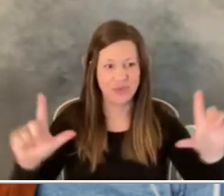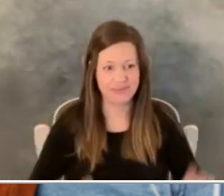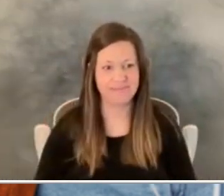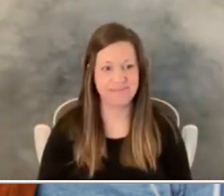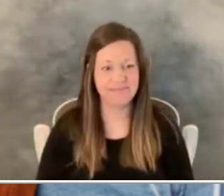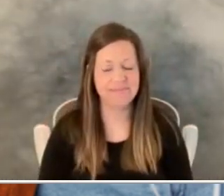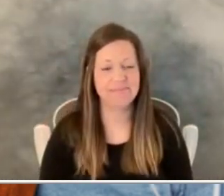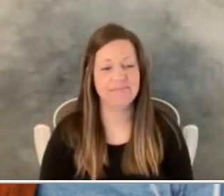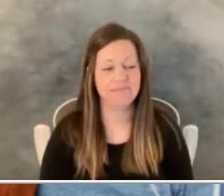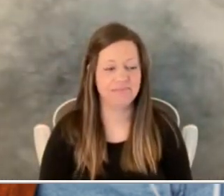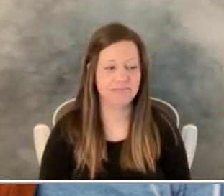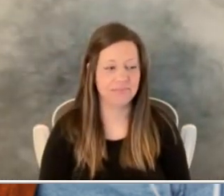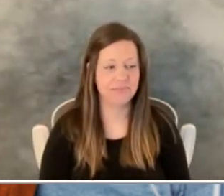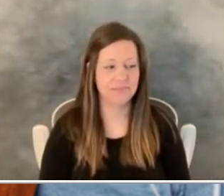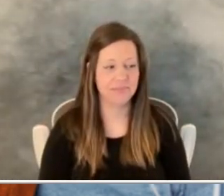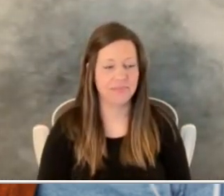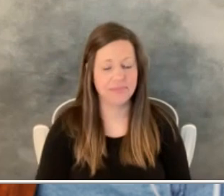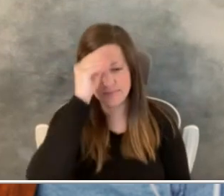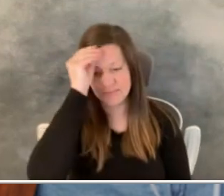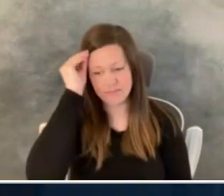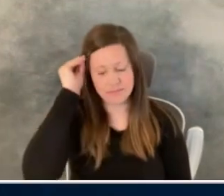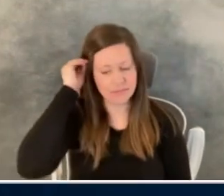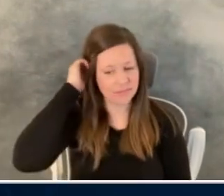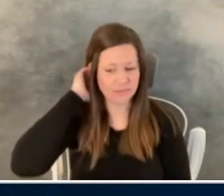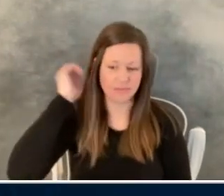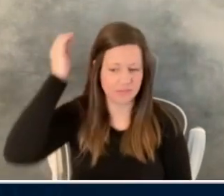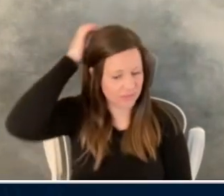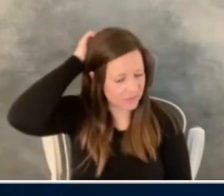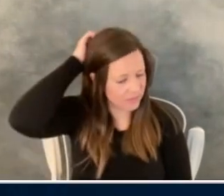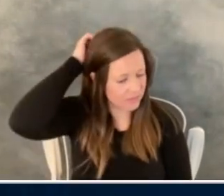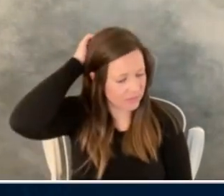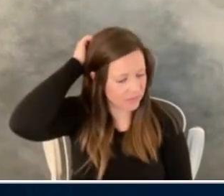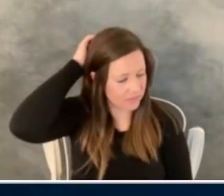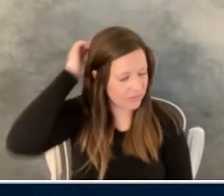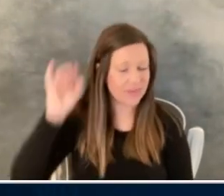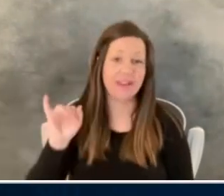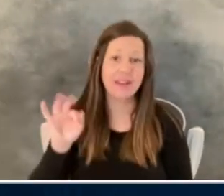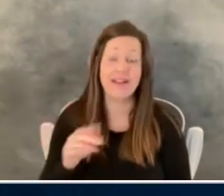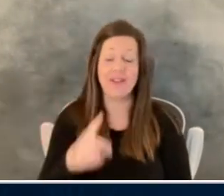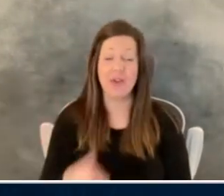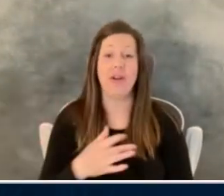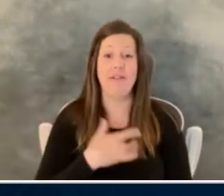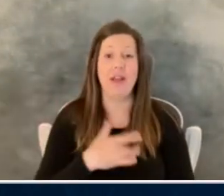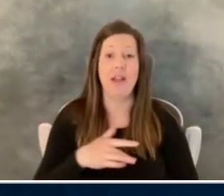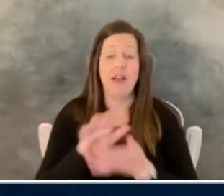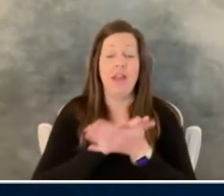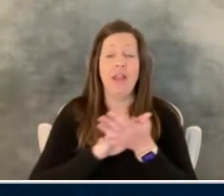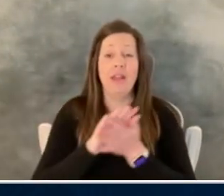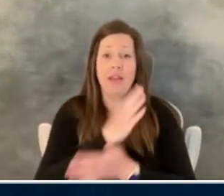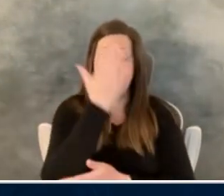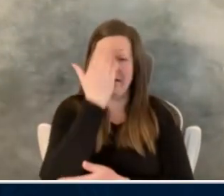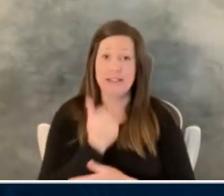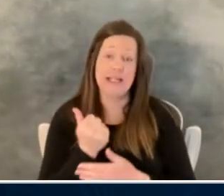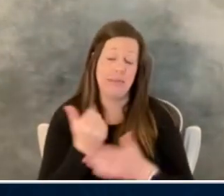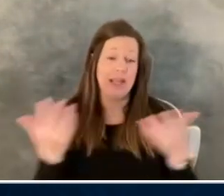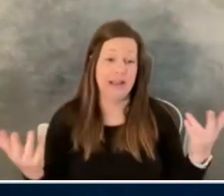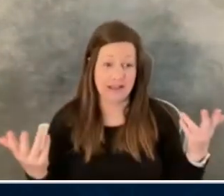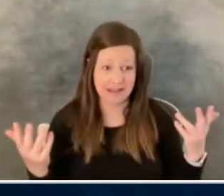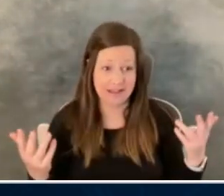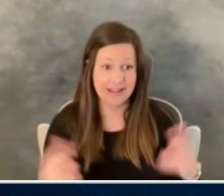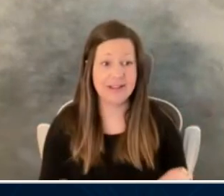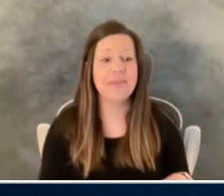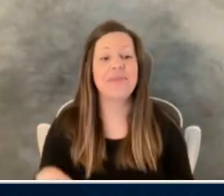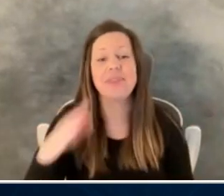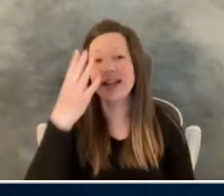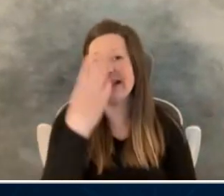And if you're not sleeping well and you're watching this and feeling groggy, you're in really good company, because sleephealth.org